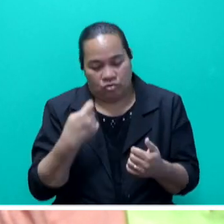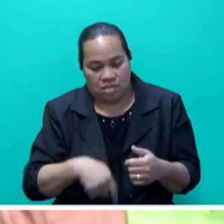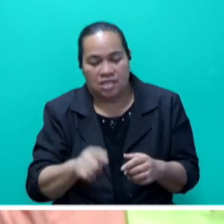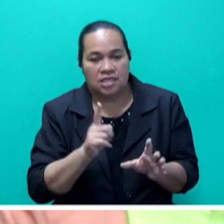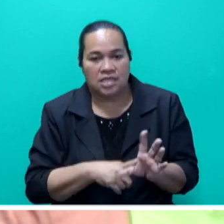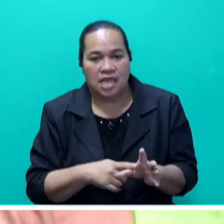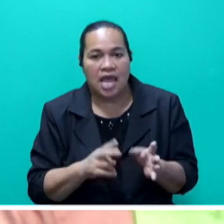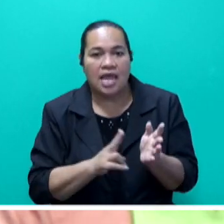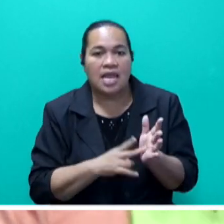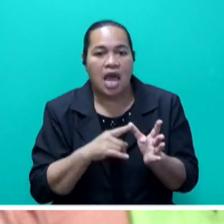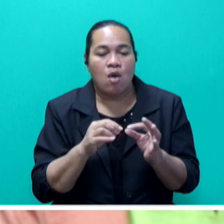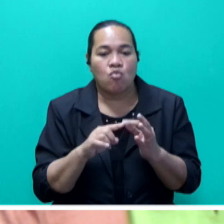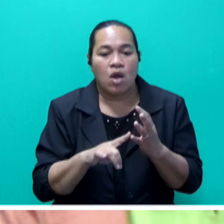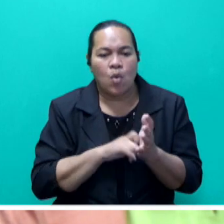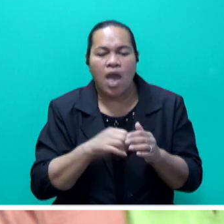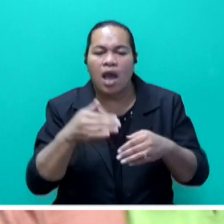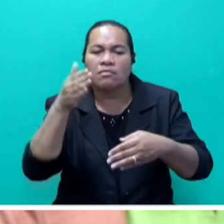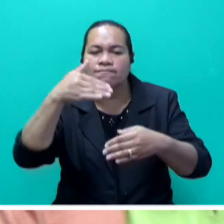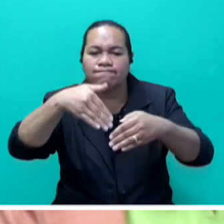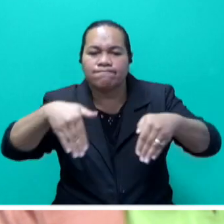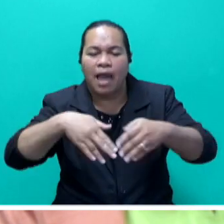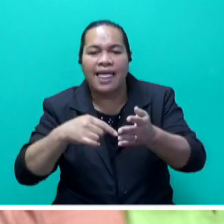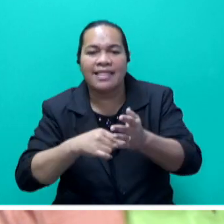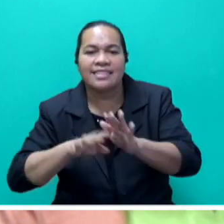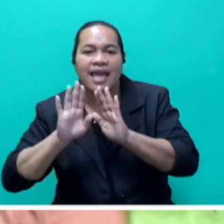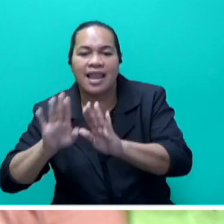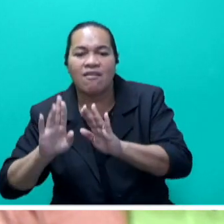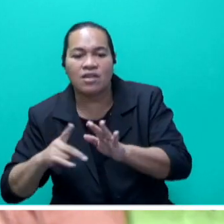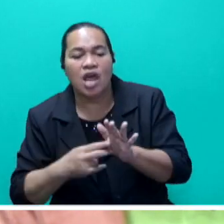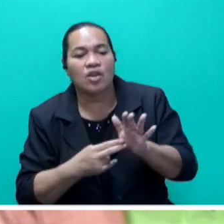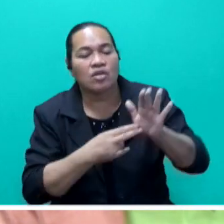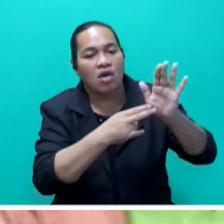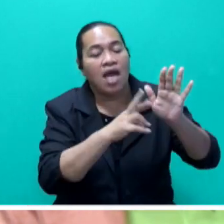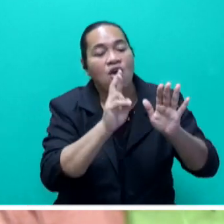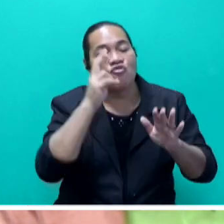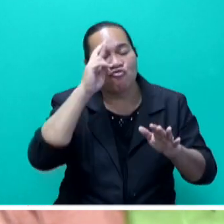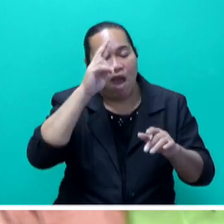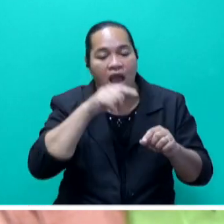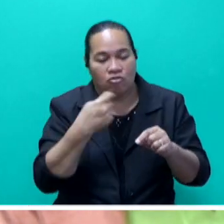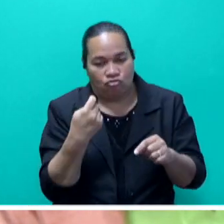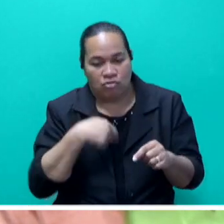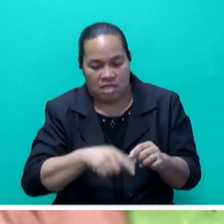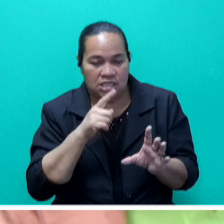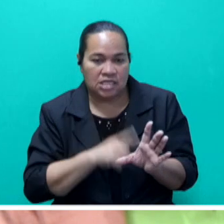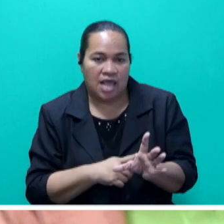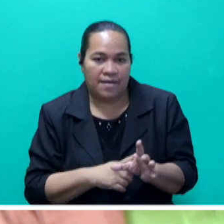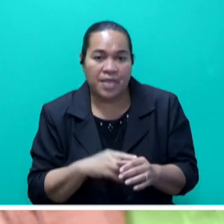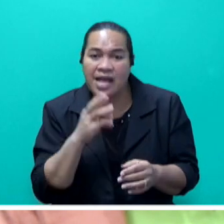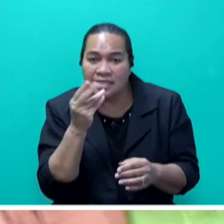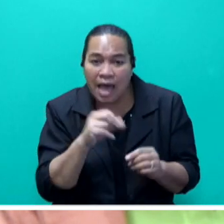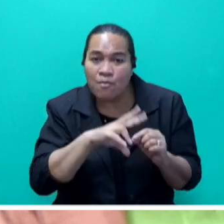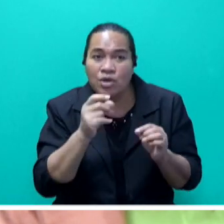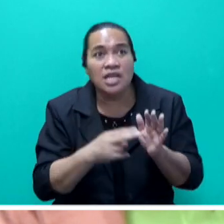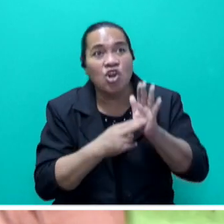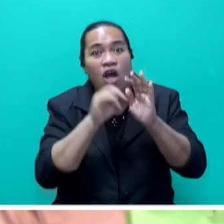the Burawai Crossing on the border between Tailebu North and Ra, that is also scheduled to be completed this year. Some of the bridges in the north